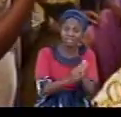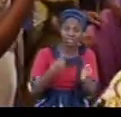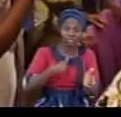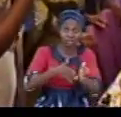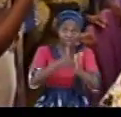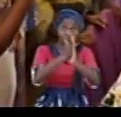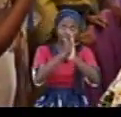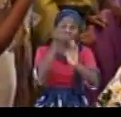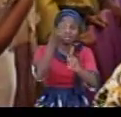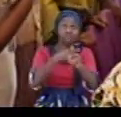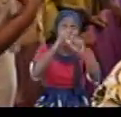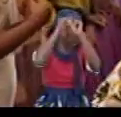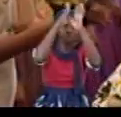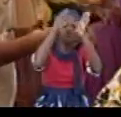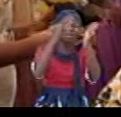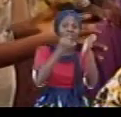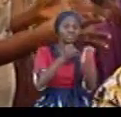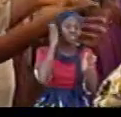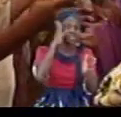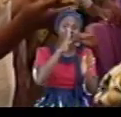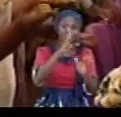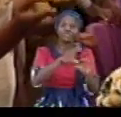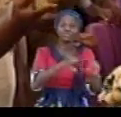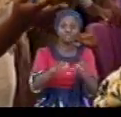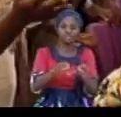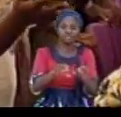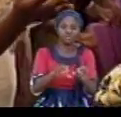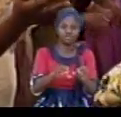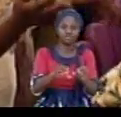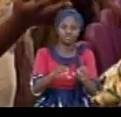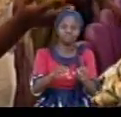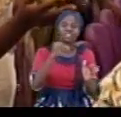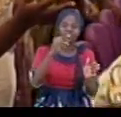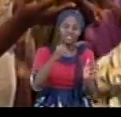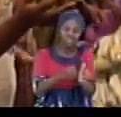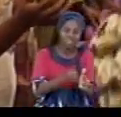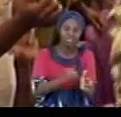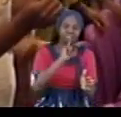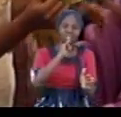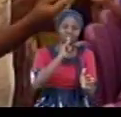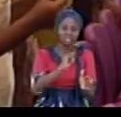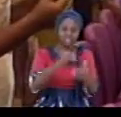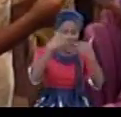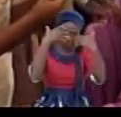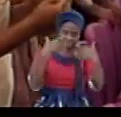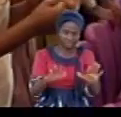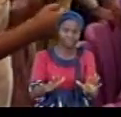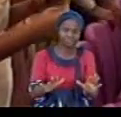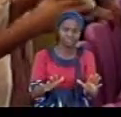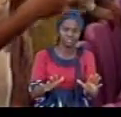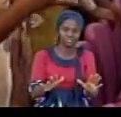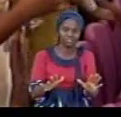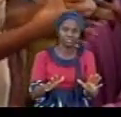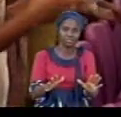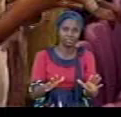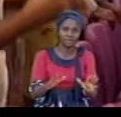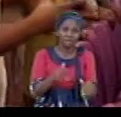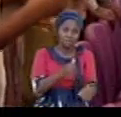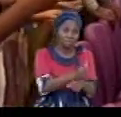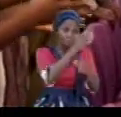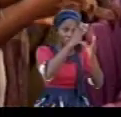Father, it shall be done. It is finished.